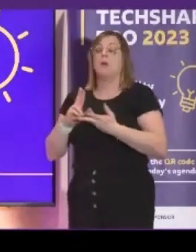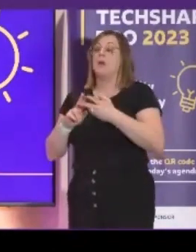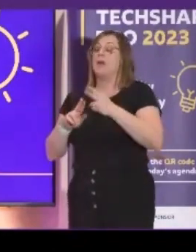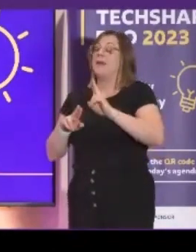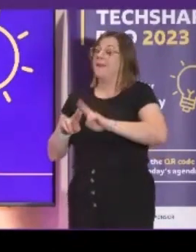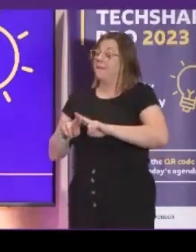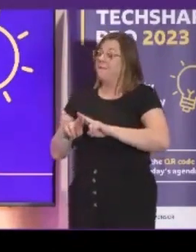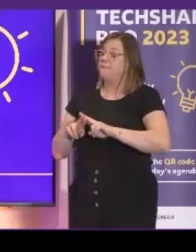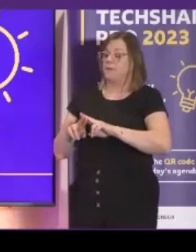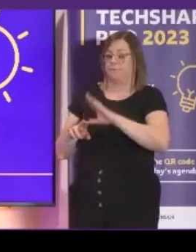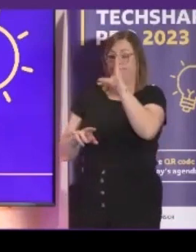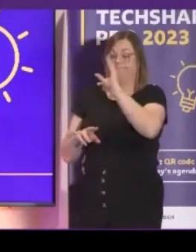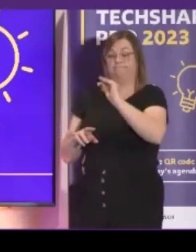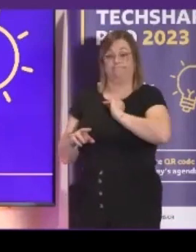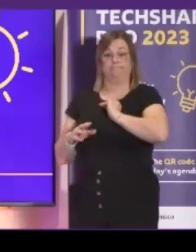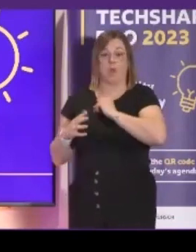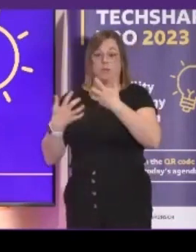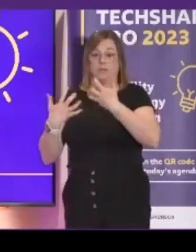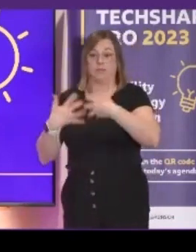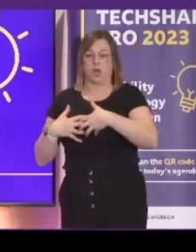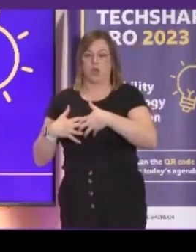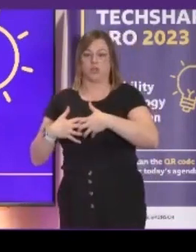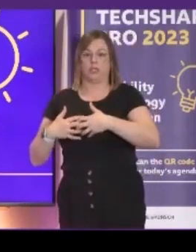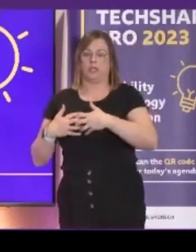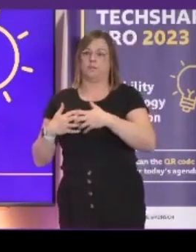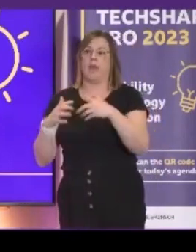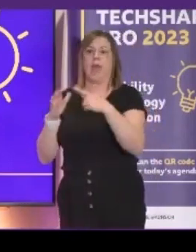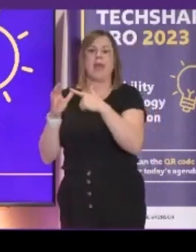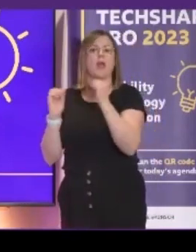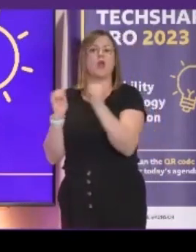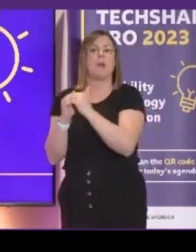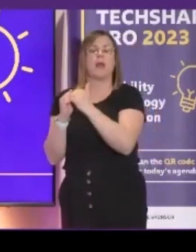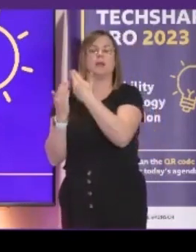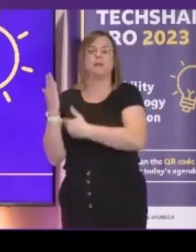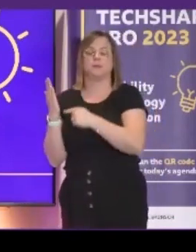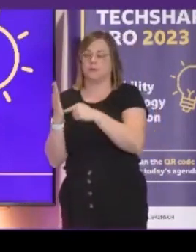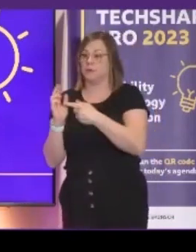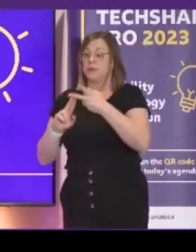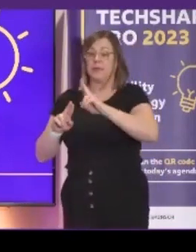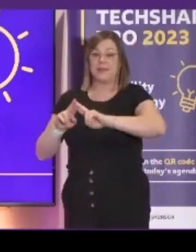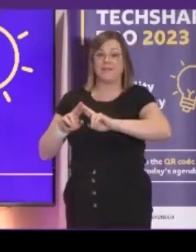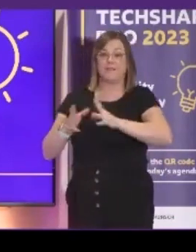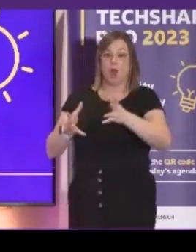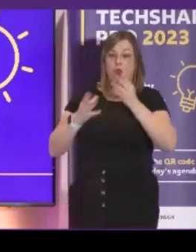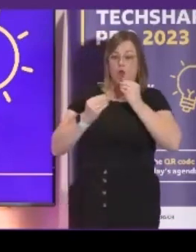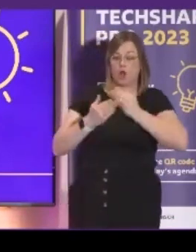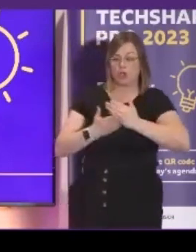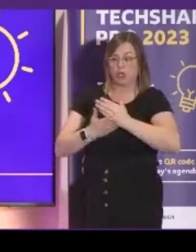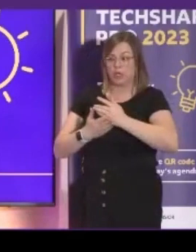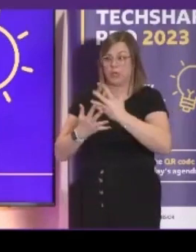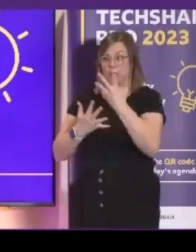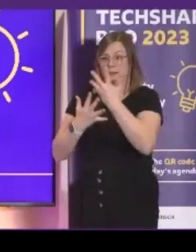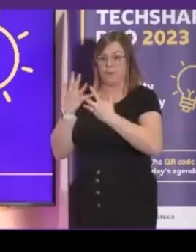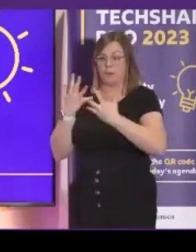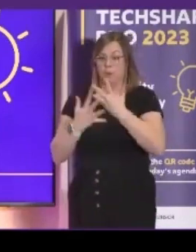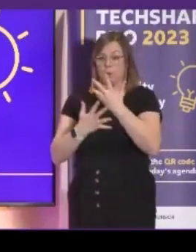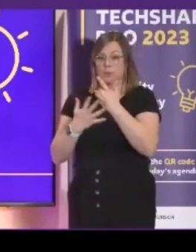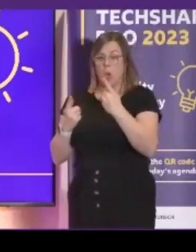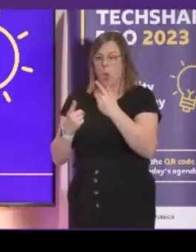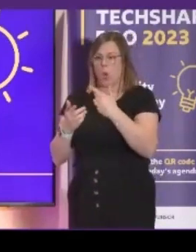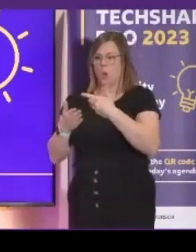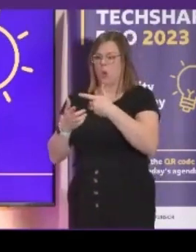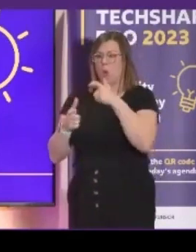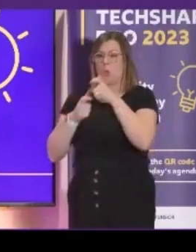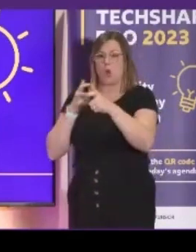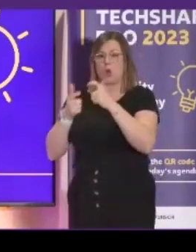tool, your technology is AA compliant, if the learner journey is confusing or you haven't used inclusive